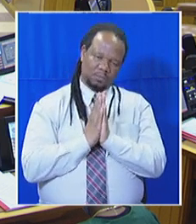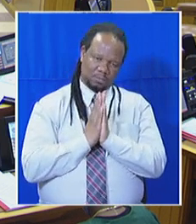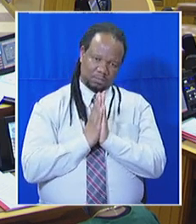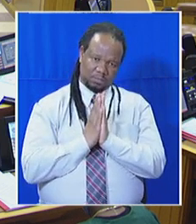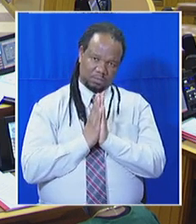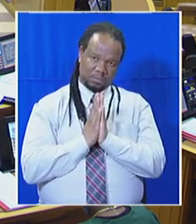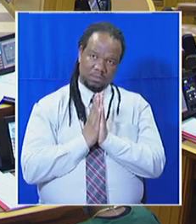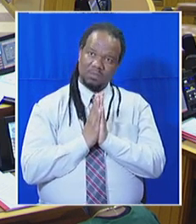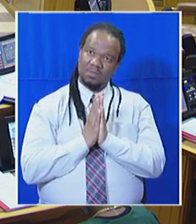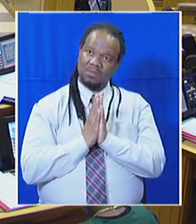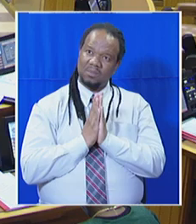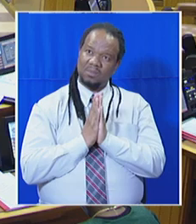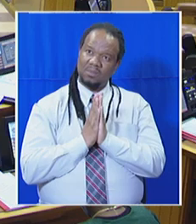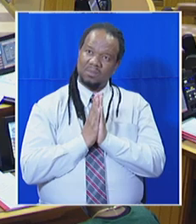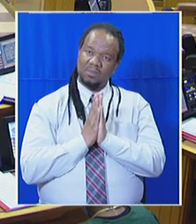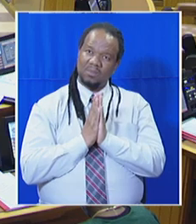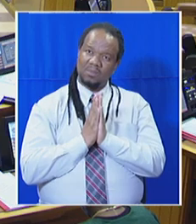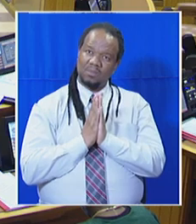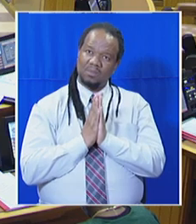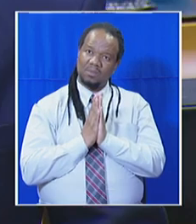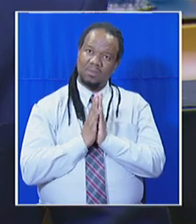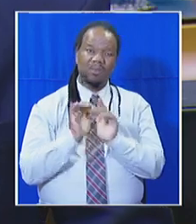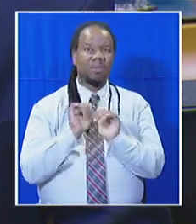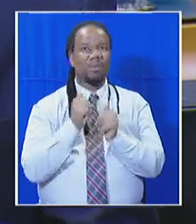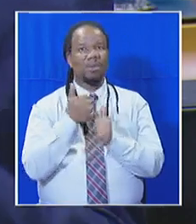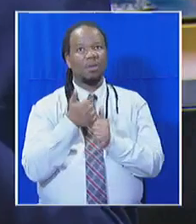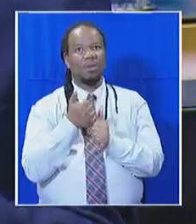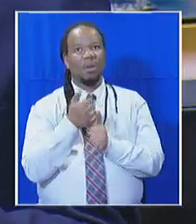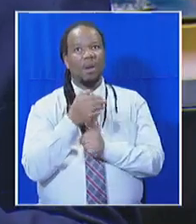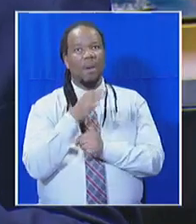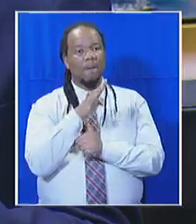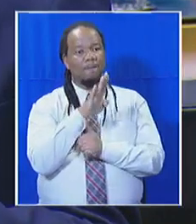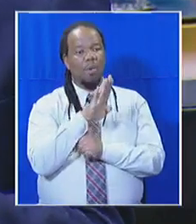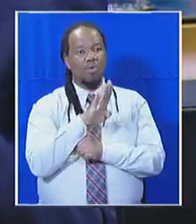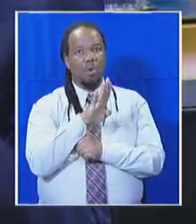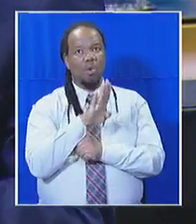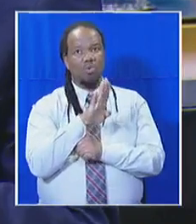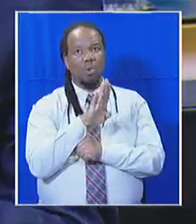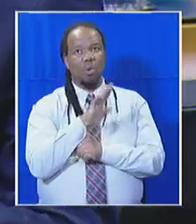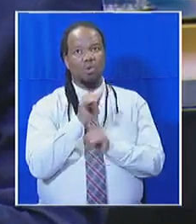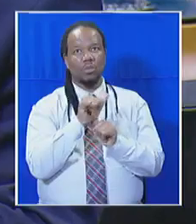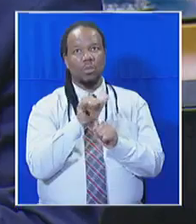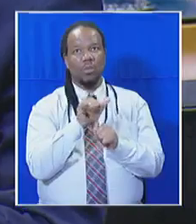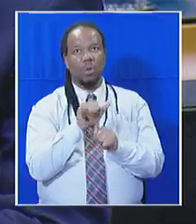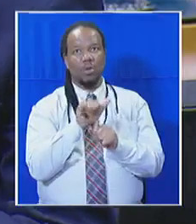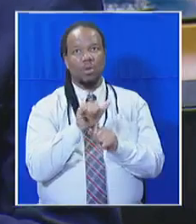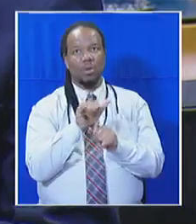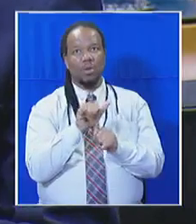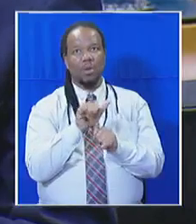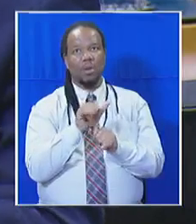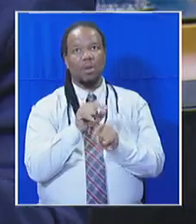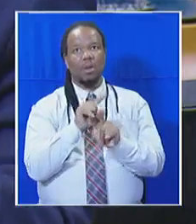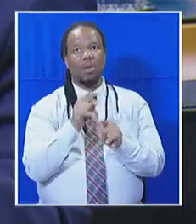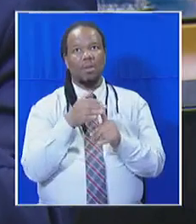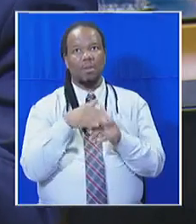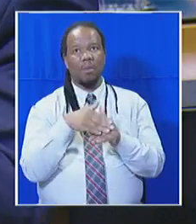comrade the Honorable Boroto who's waiting to preside? I beg you, speak. We'll even give you more